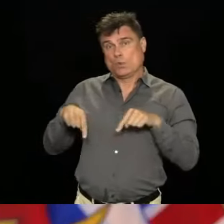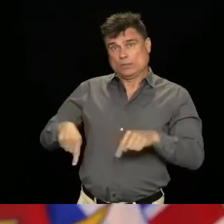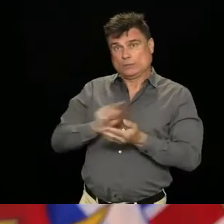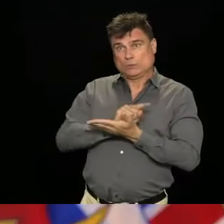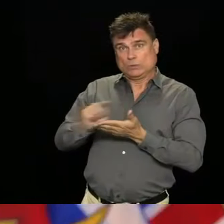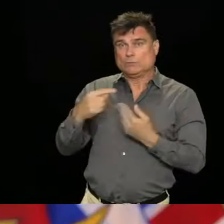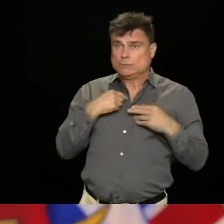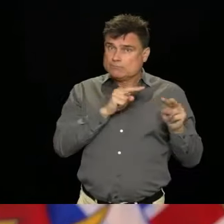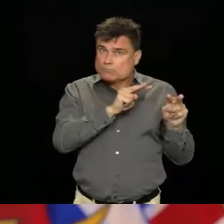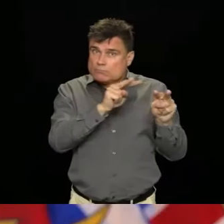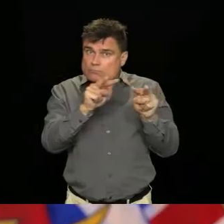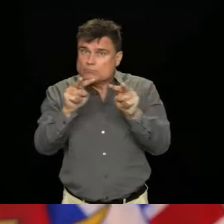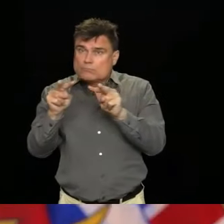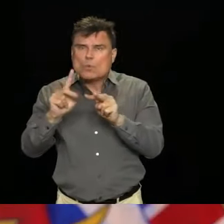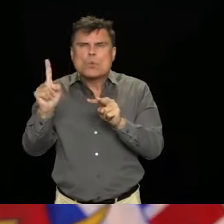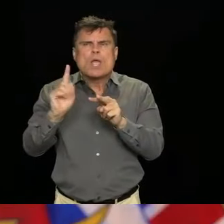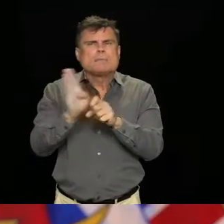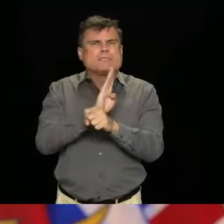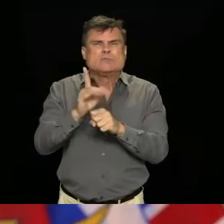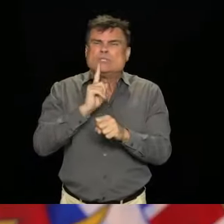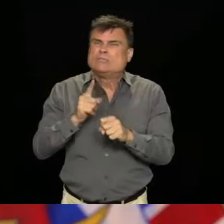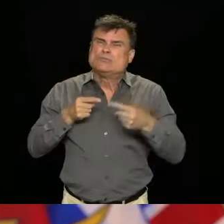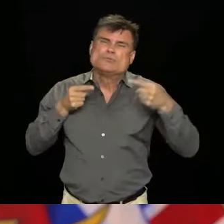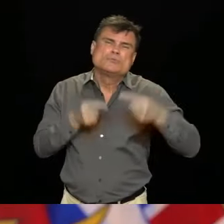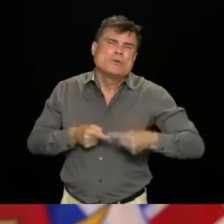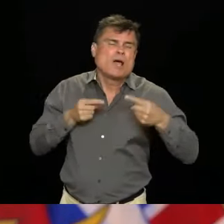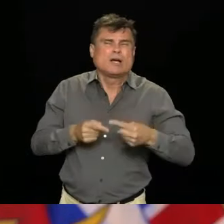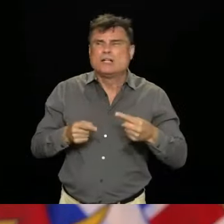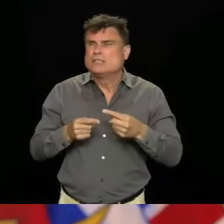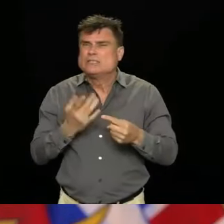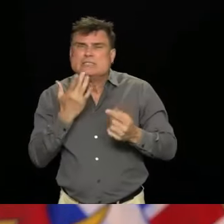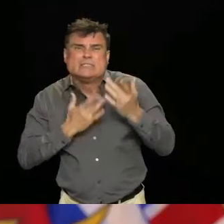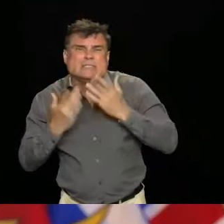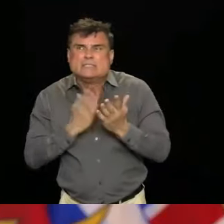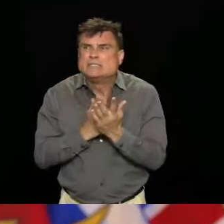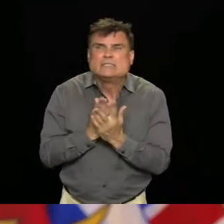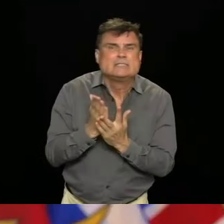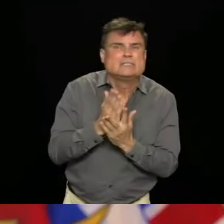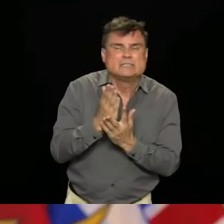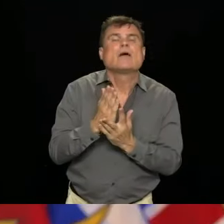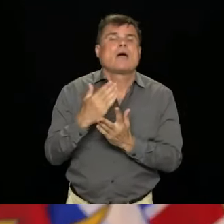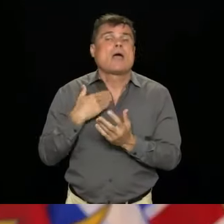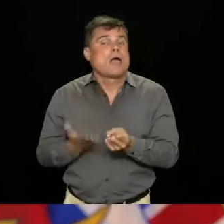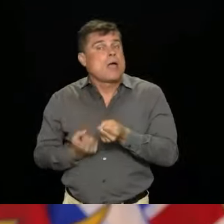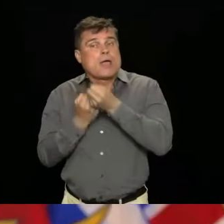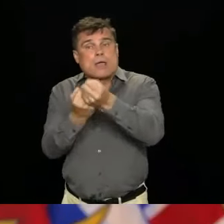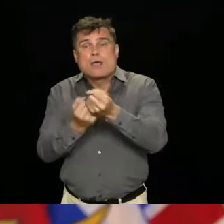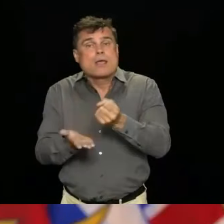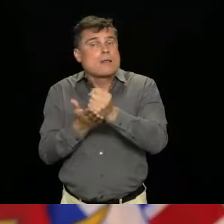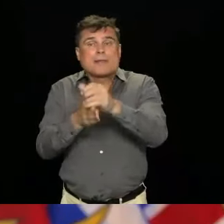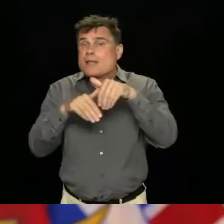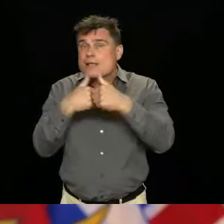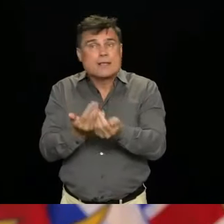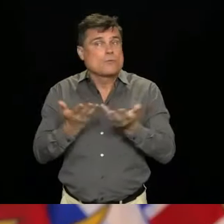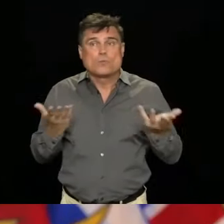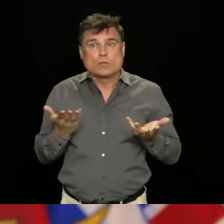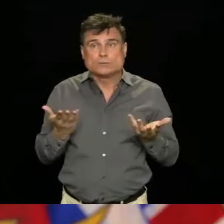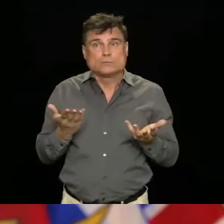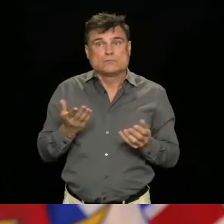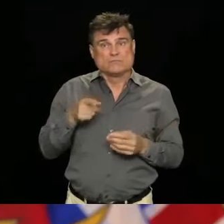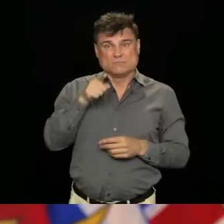hit businesses that are struggling to pay rent as we banned evictions for those businesses if they fit the application for the federal